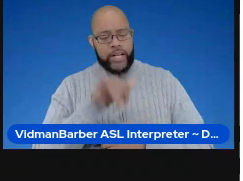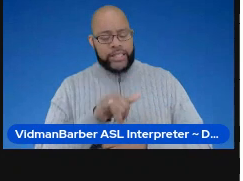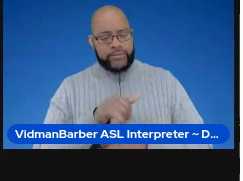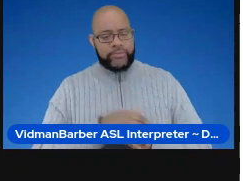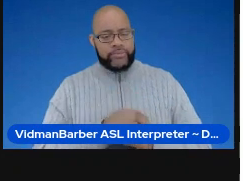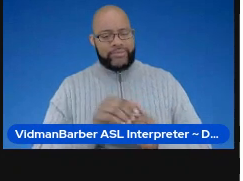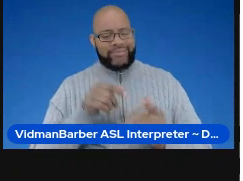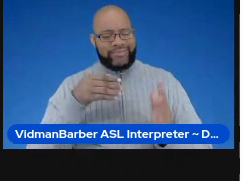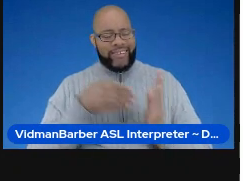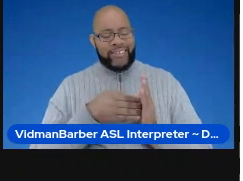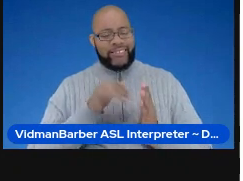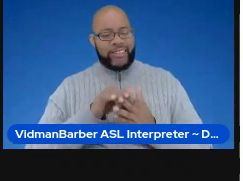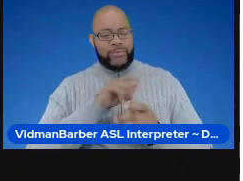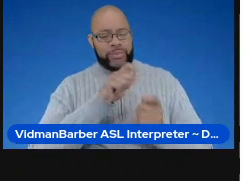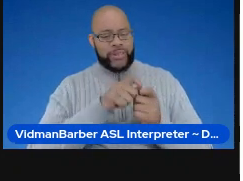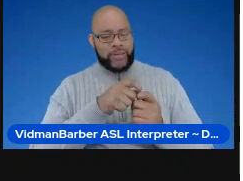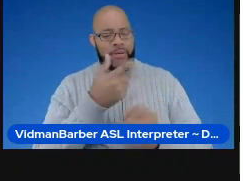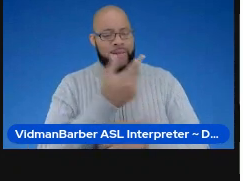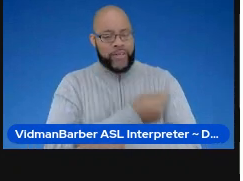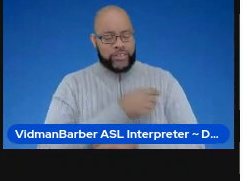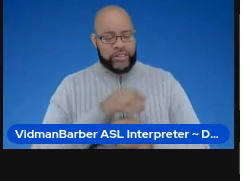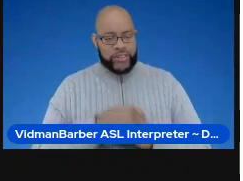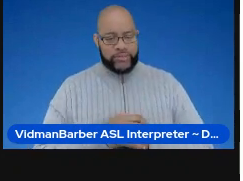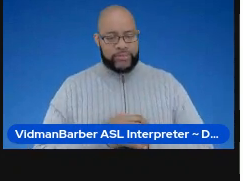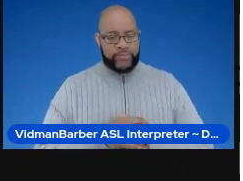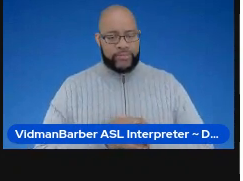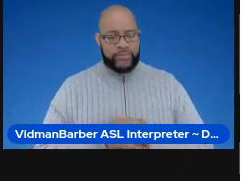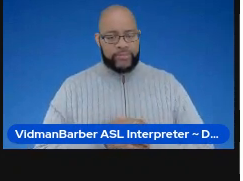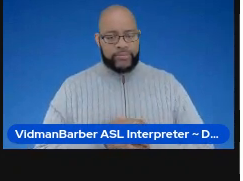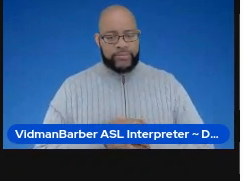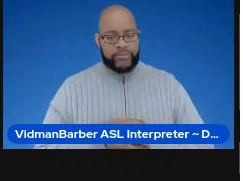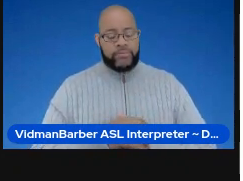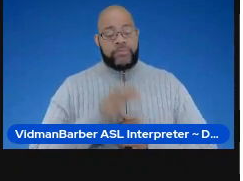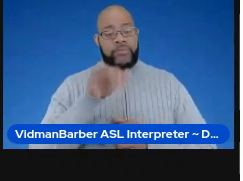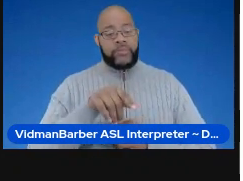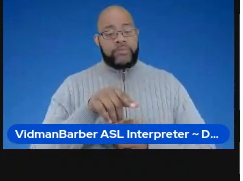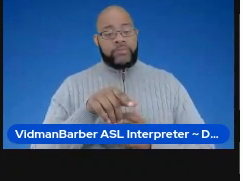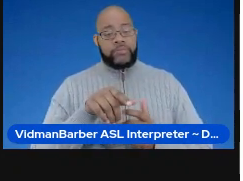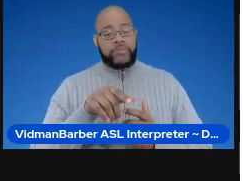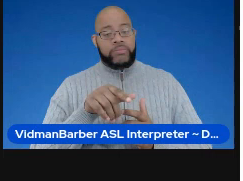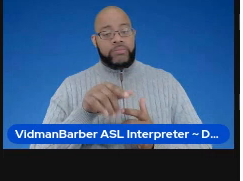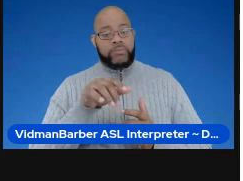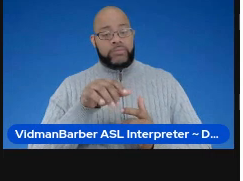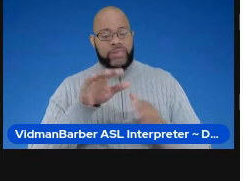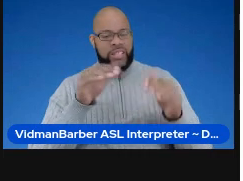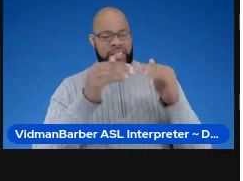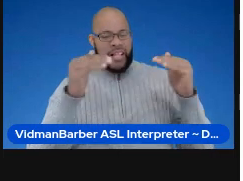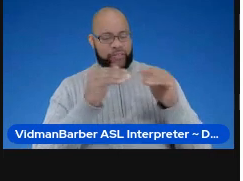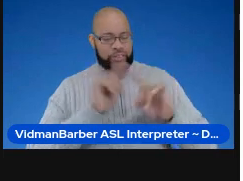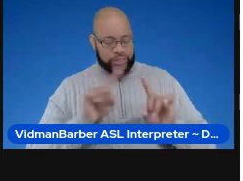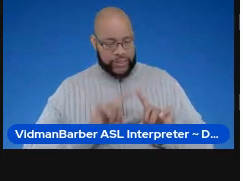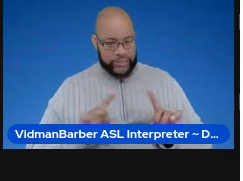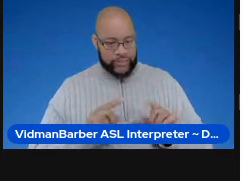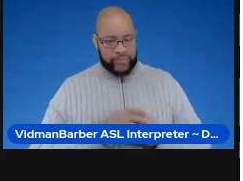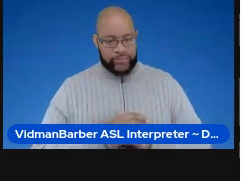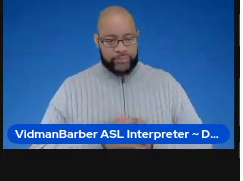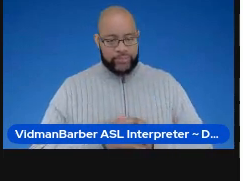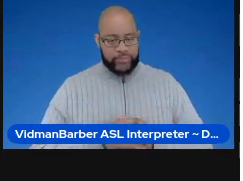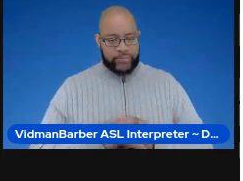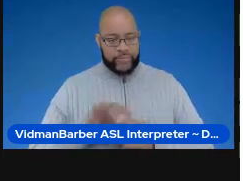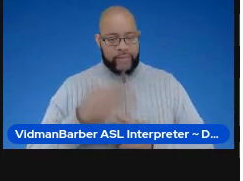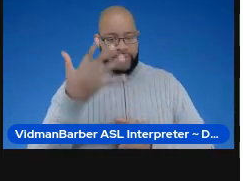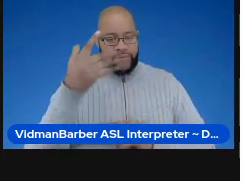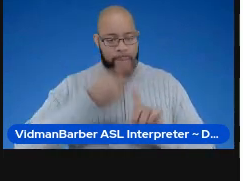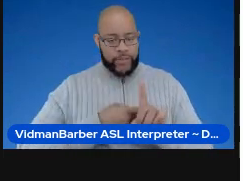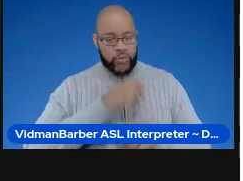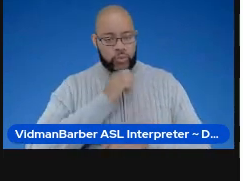particular vaccine, in this case, group C meningococcus. And this isn't a log scale, this is antibody levels at 5 months of